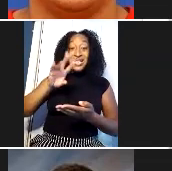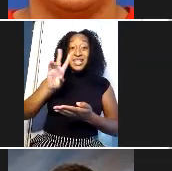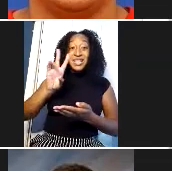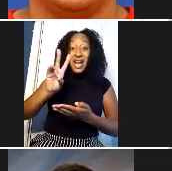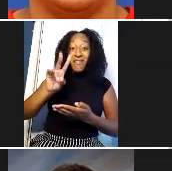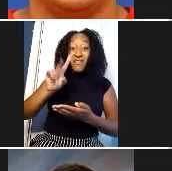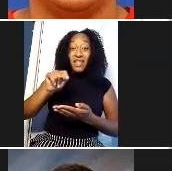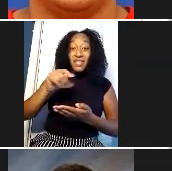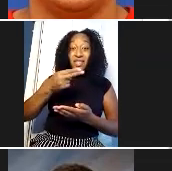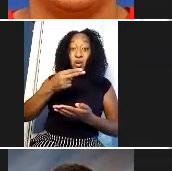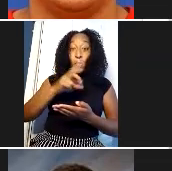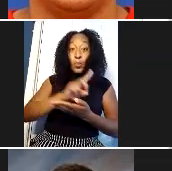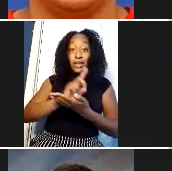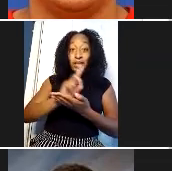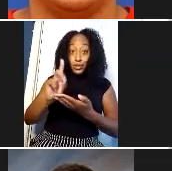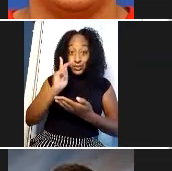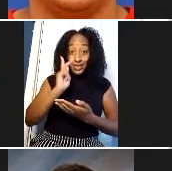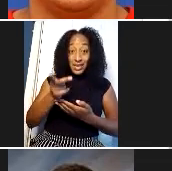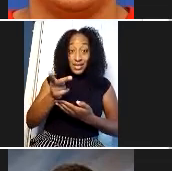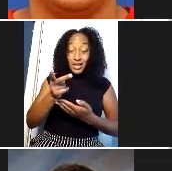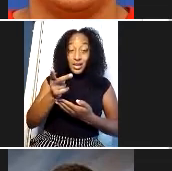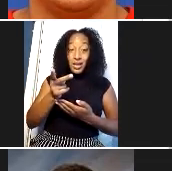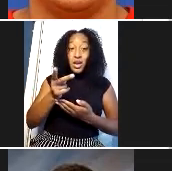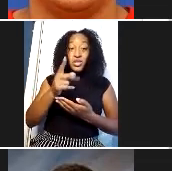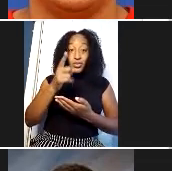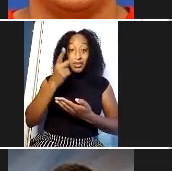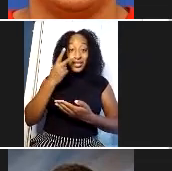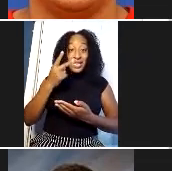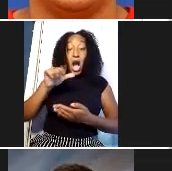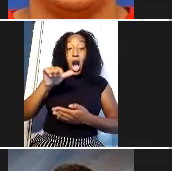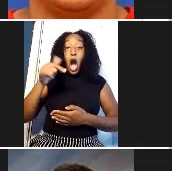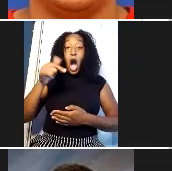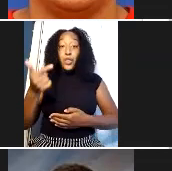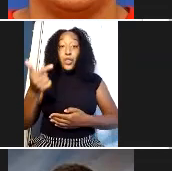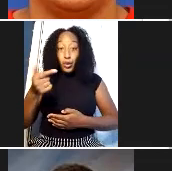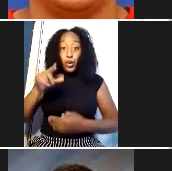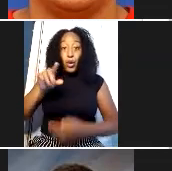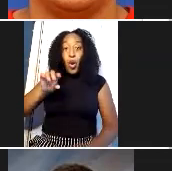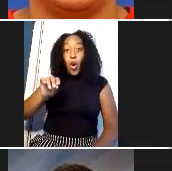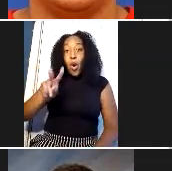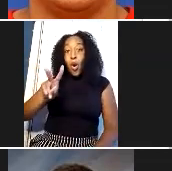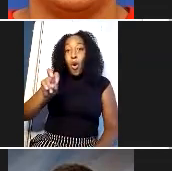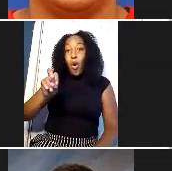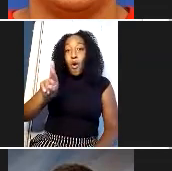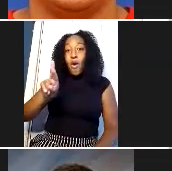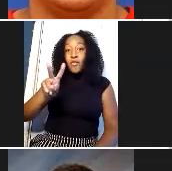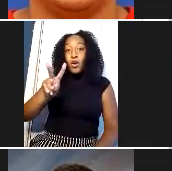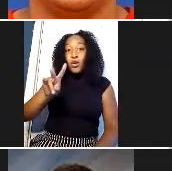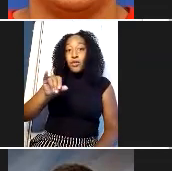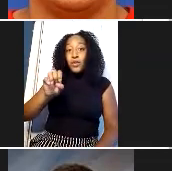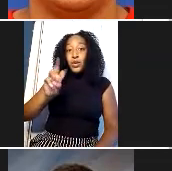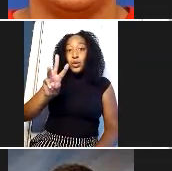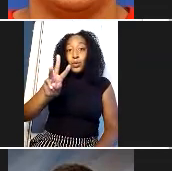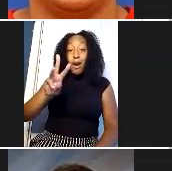another yeah, overview there. for some reason, mine's not downloading like that. I'm looking at your screen, mine's not doing that for some reason. That's